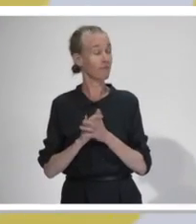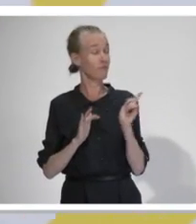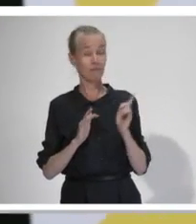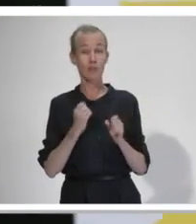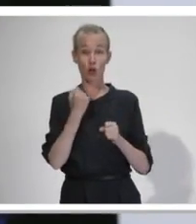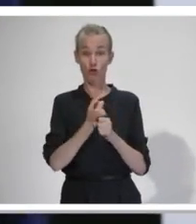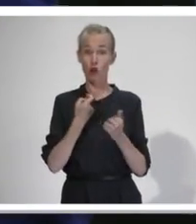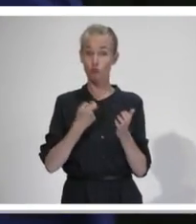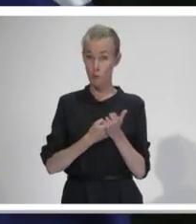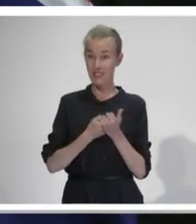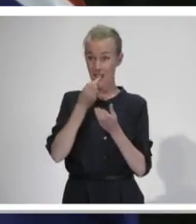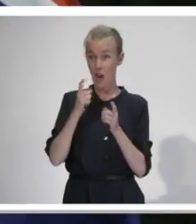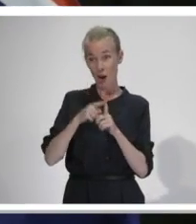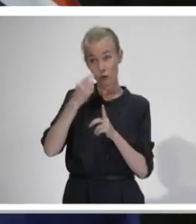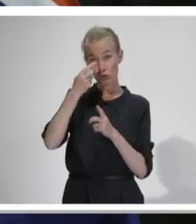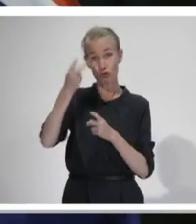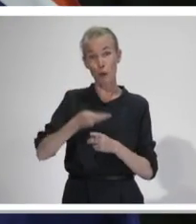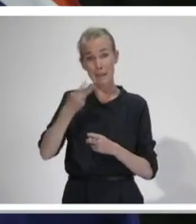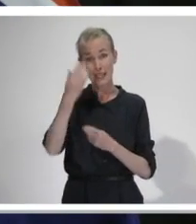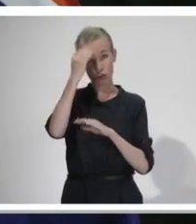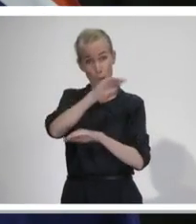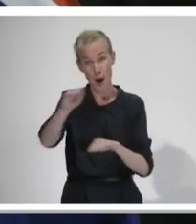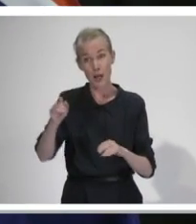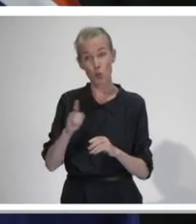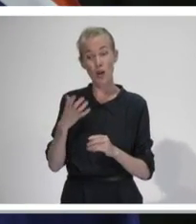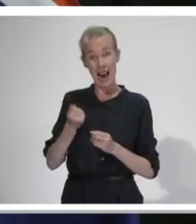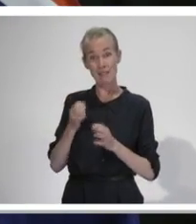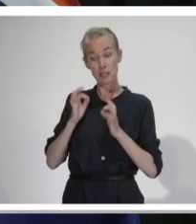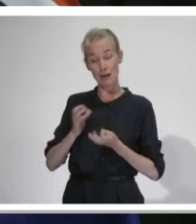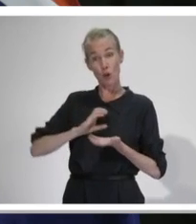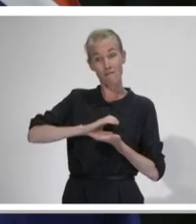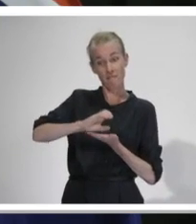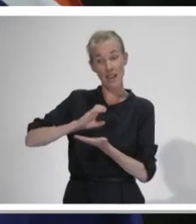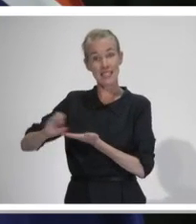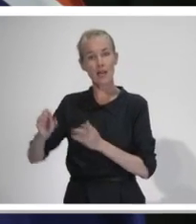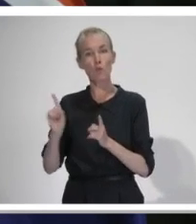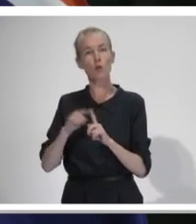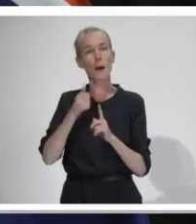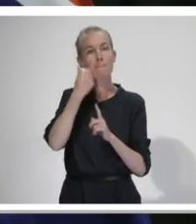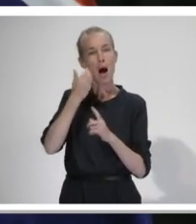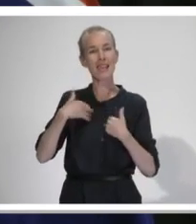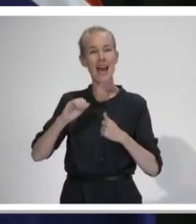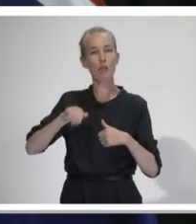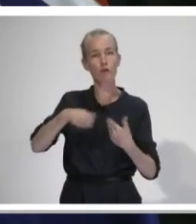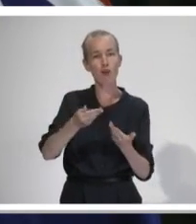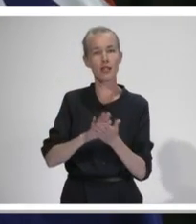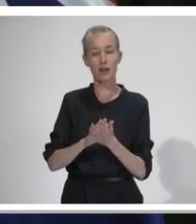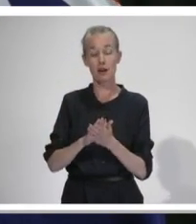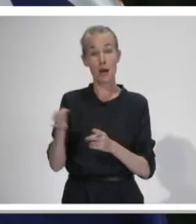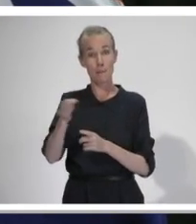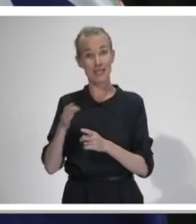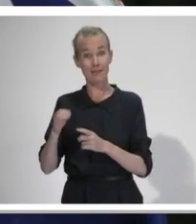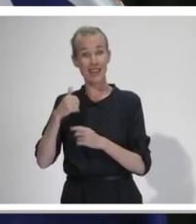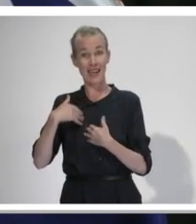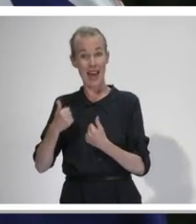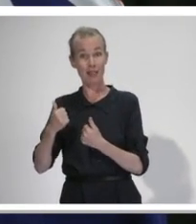specific funding packages for Māori health and Pacific health providers. That's a recognition of the fact that in those